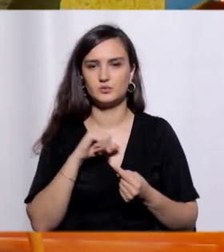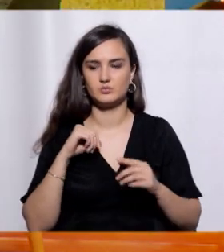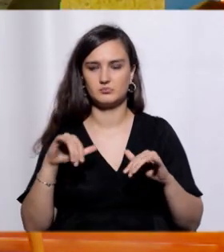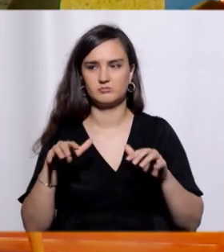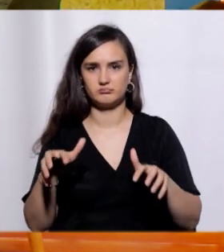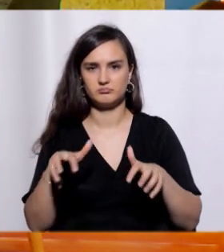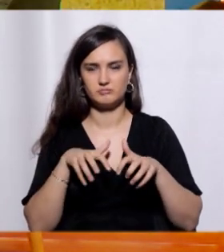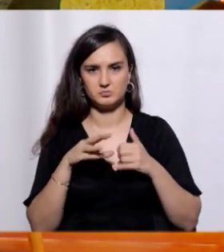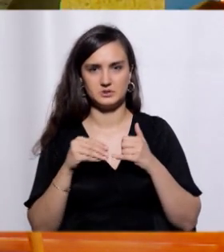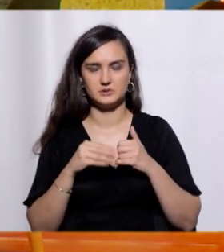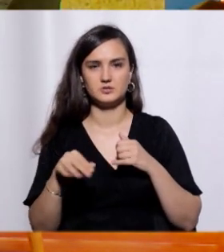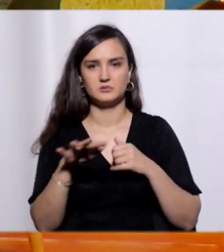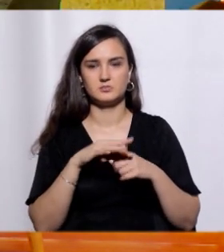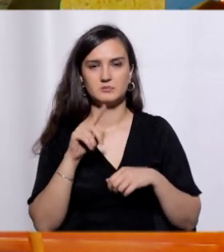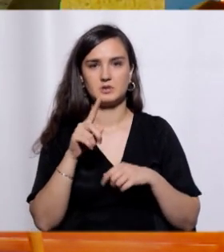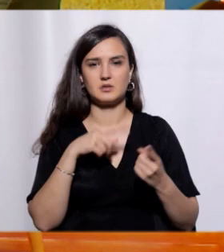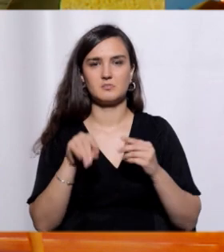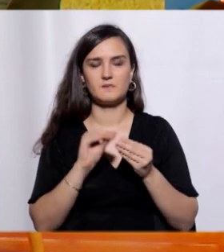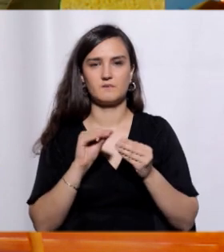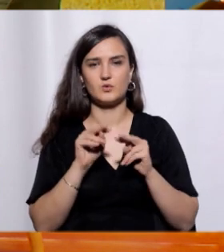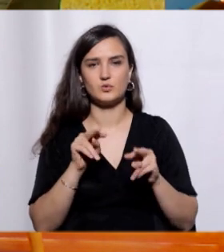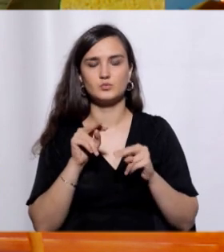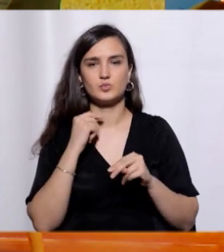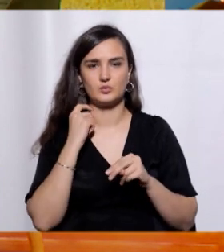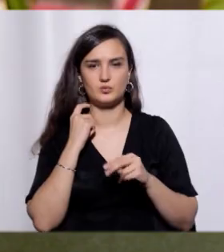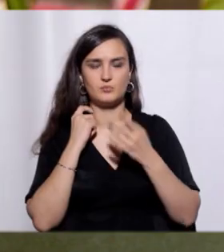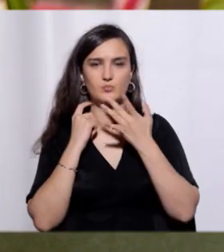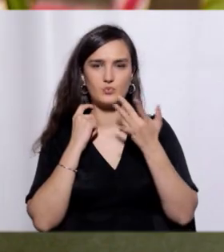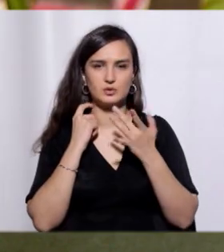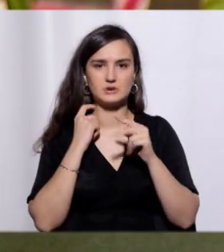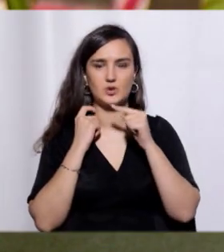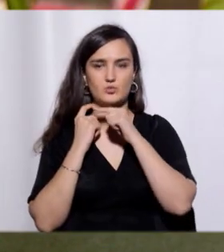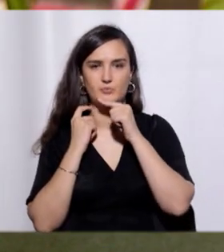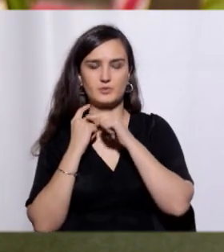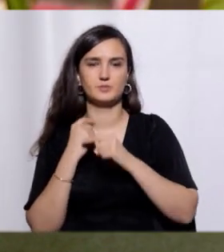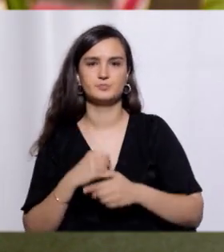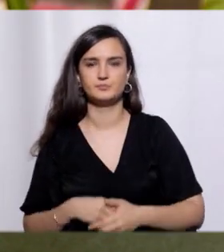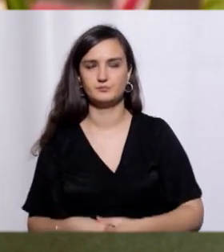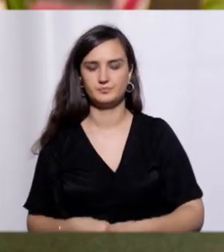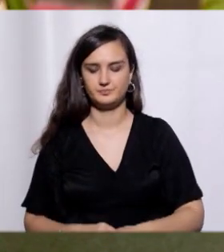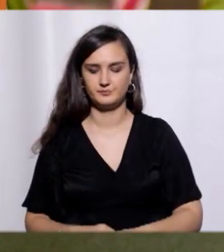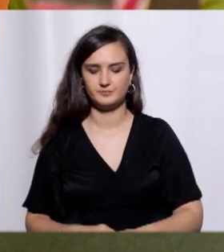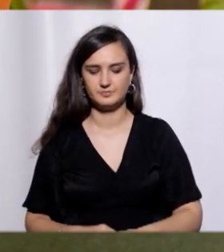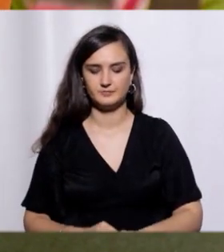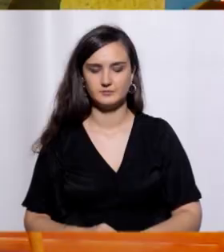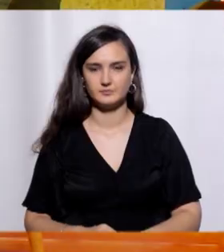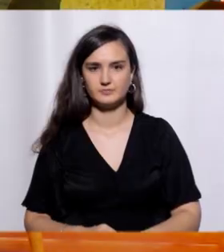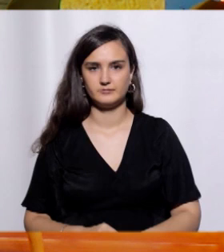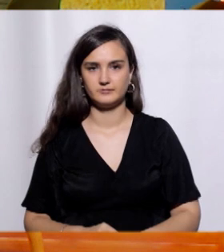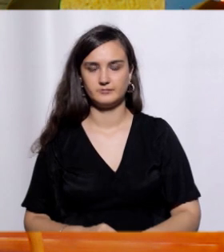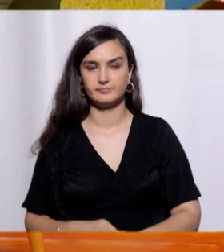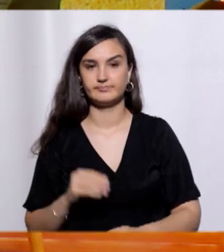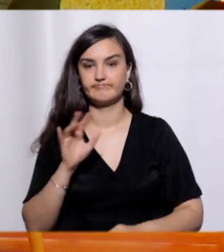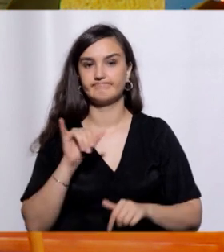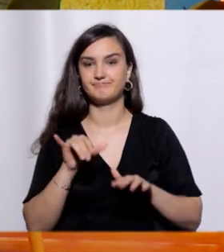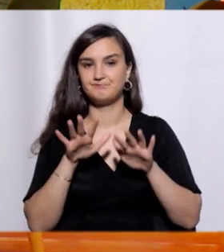land. But they still controlled politics and economy. Mm-hmm. Let's have a look at the